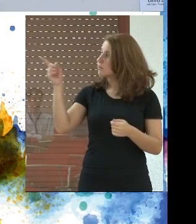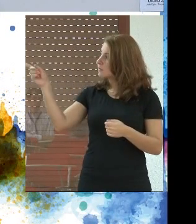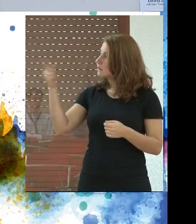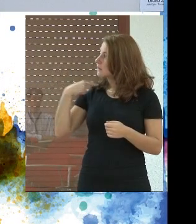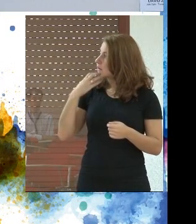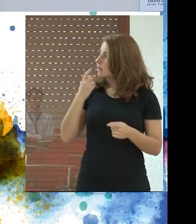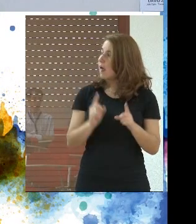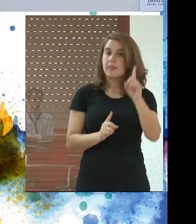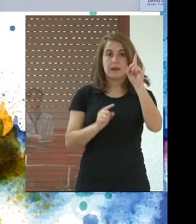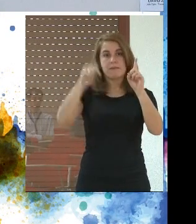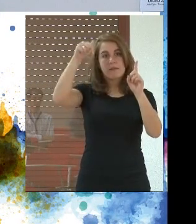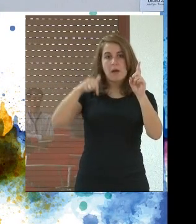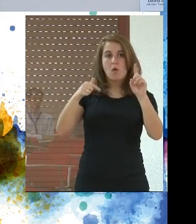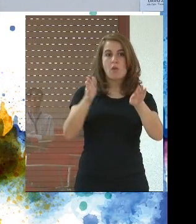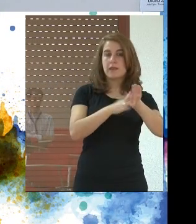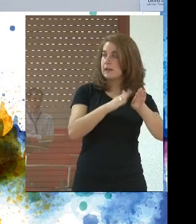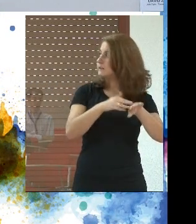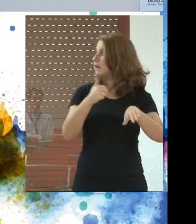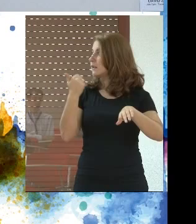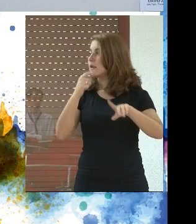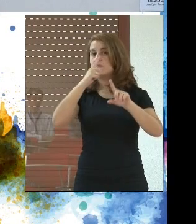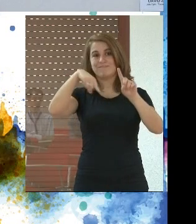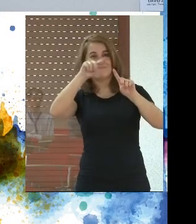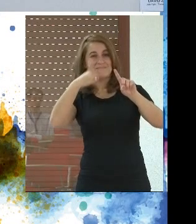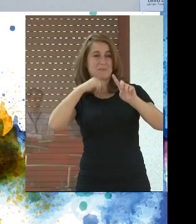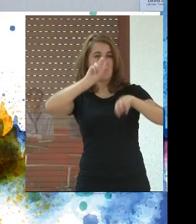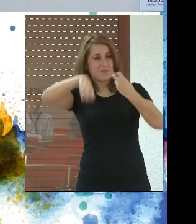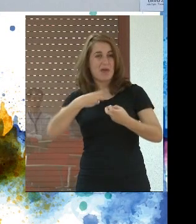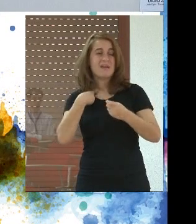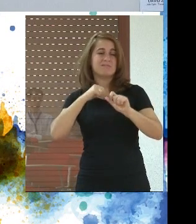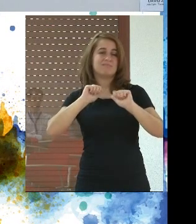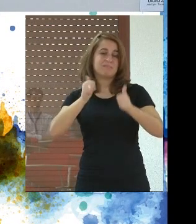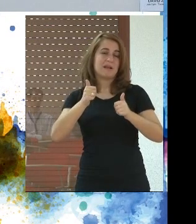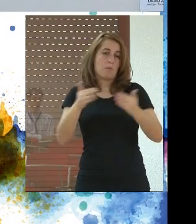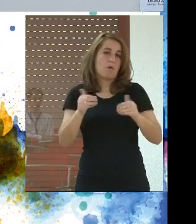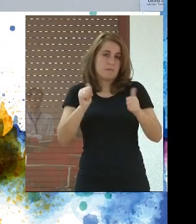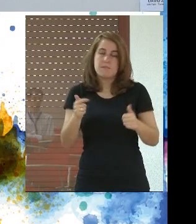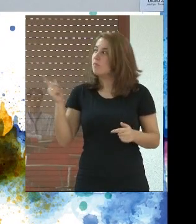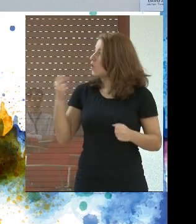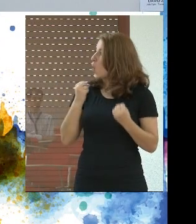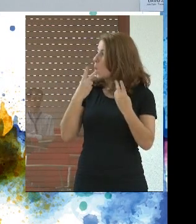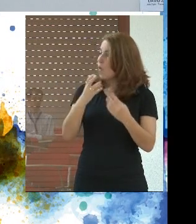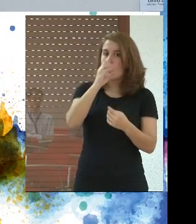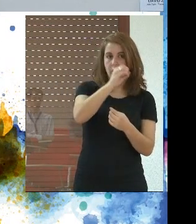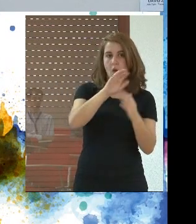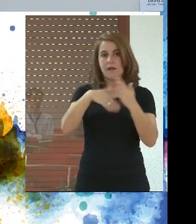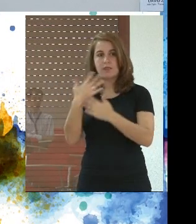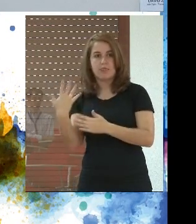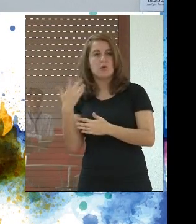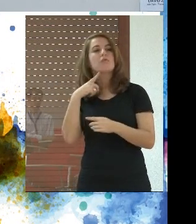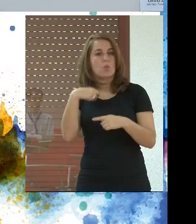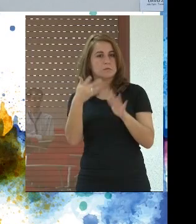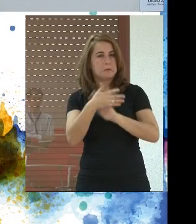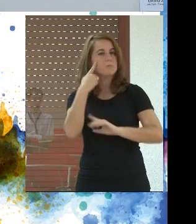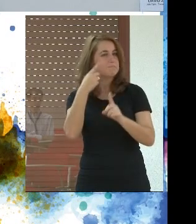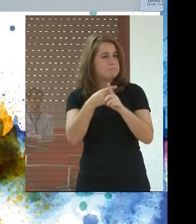see there's a series of you can scroll up, down, left, and right. You can refresh the page. It's a home page, etc. A series of numbers